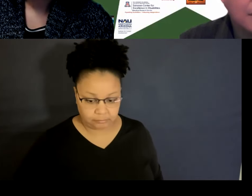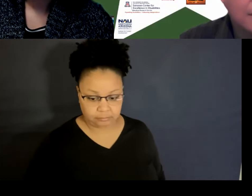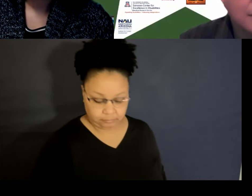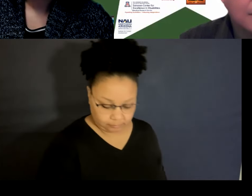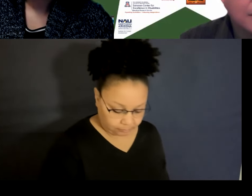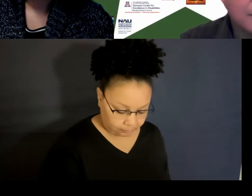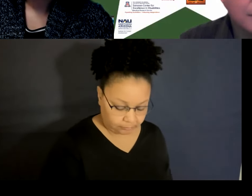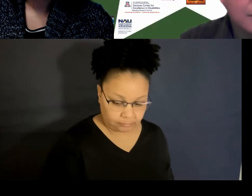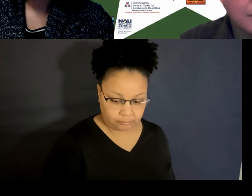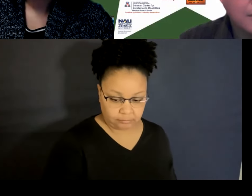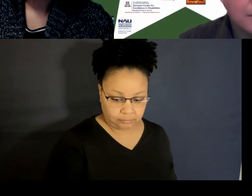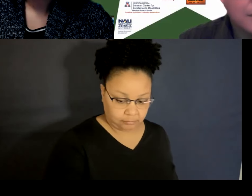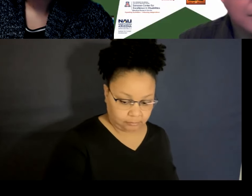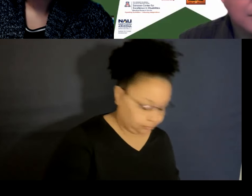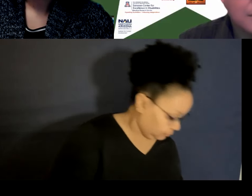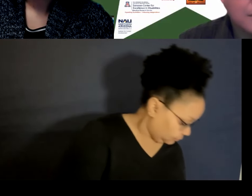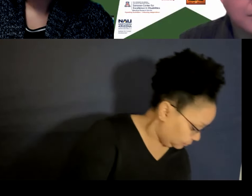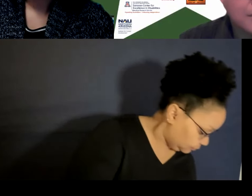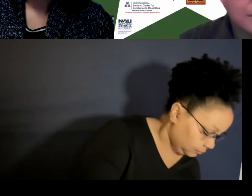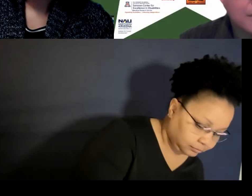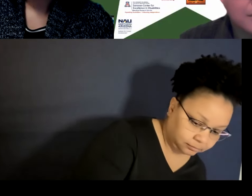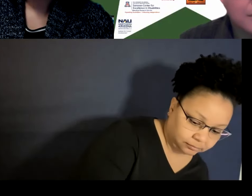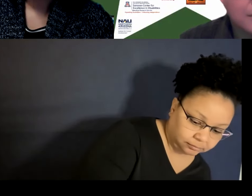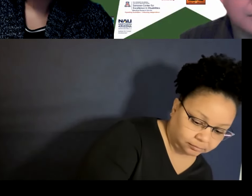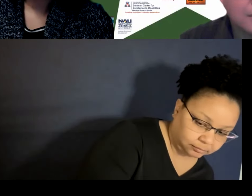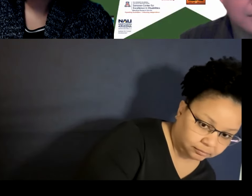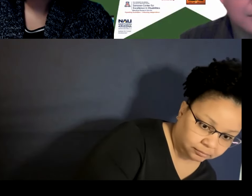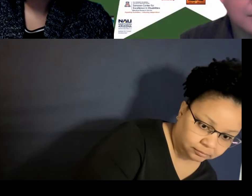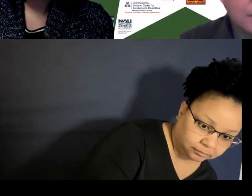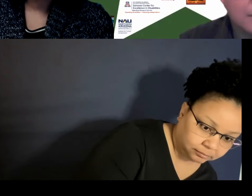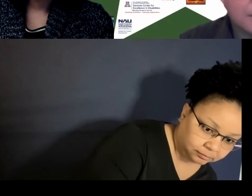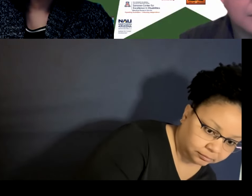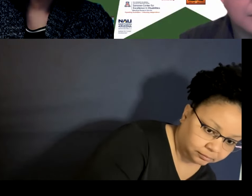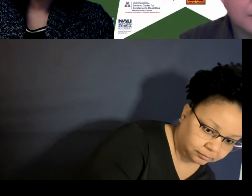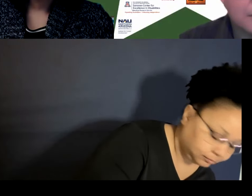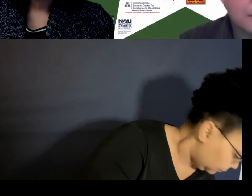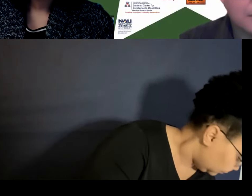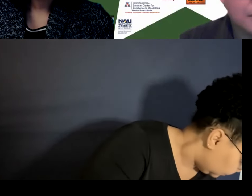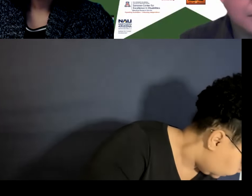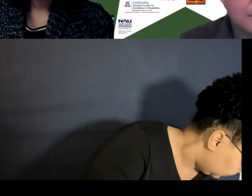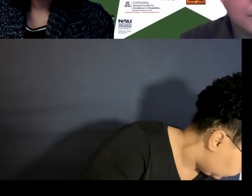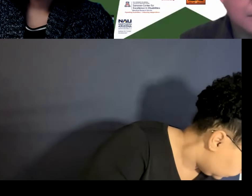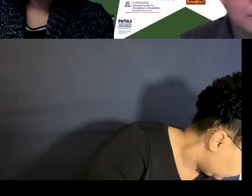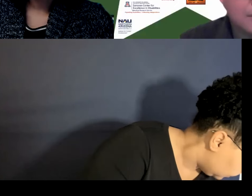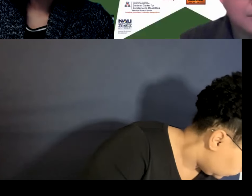in. Right. And Awesome. here they come.